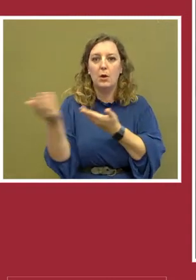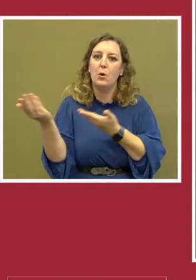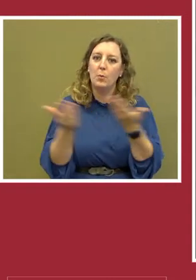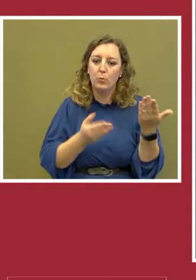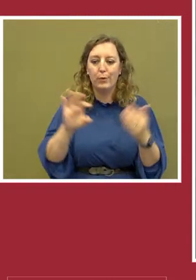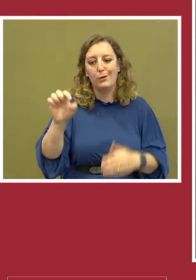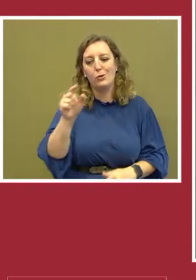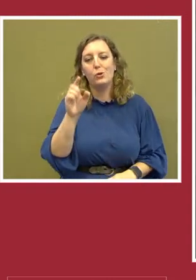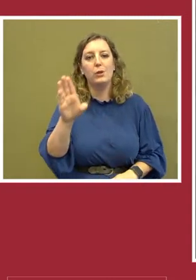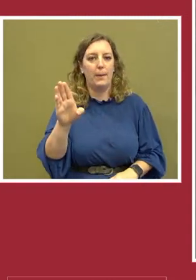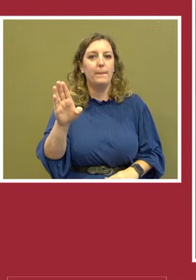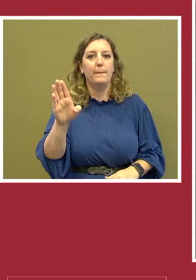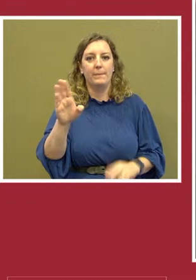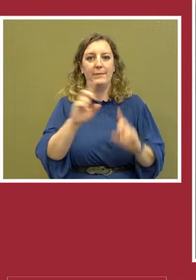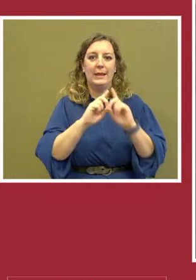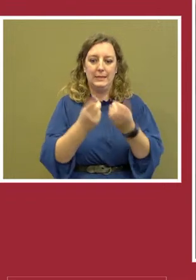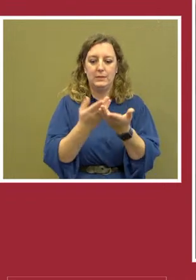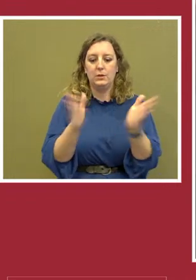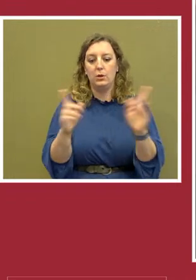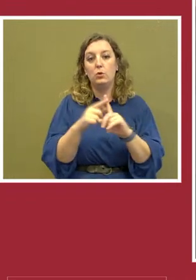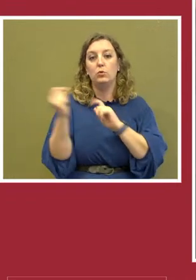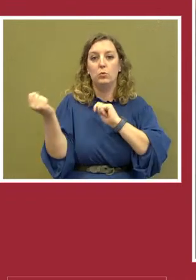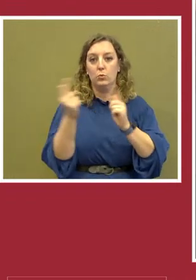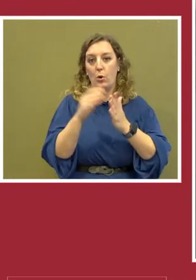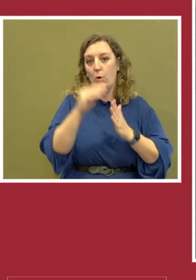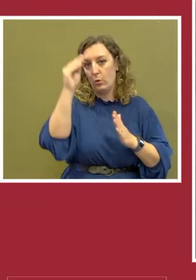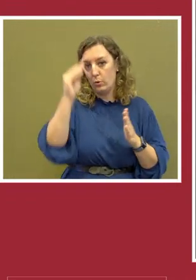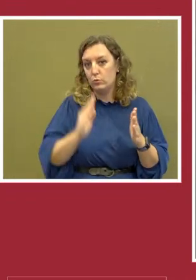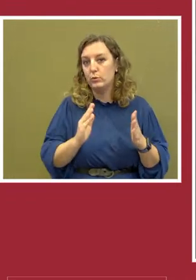and clubs district-wide to all students.